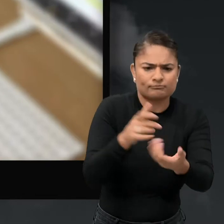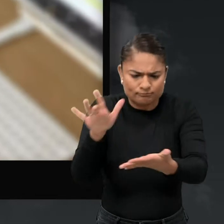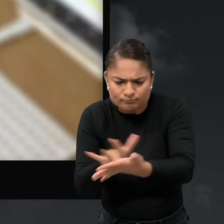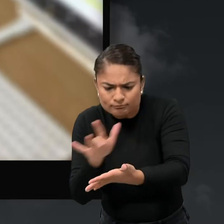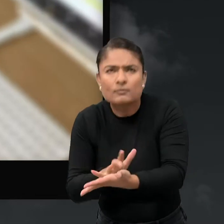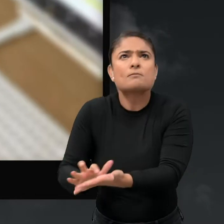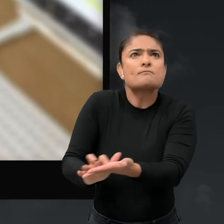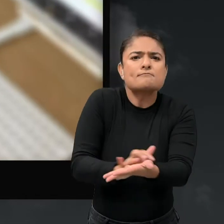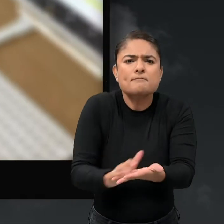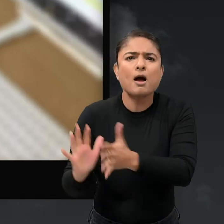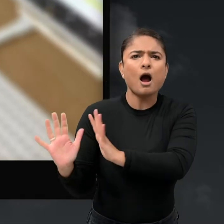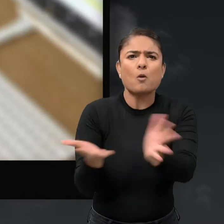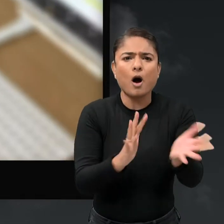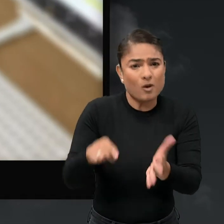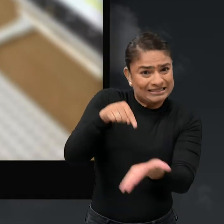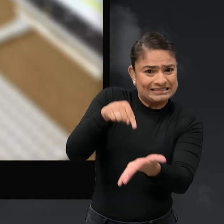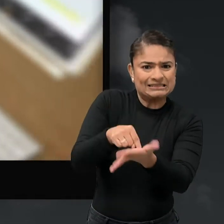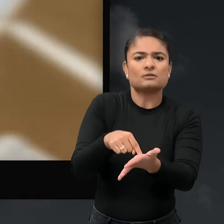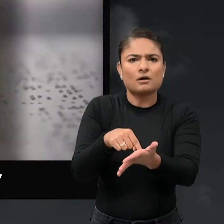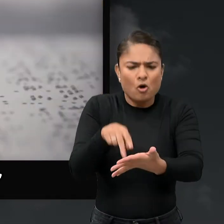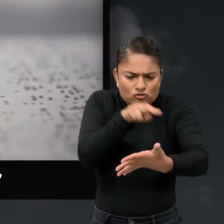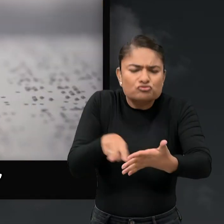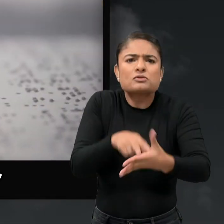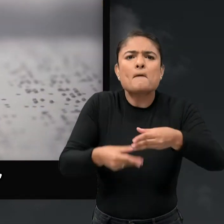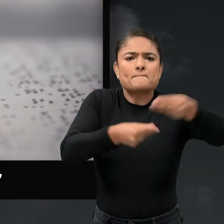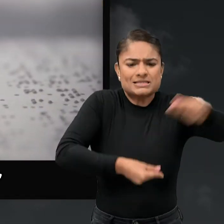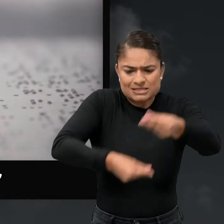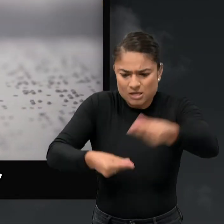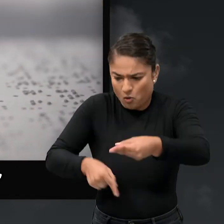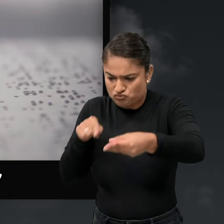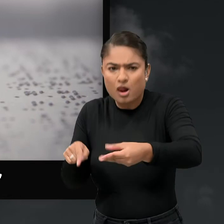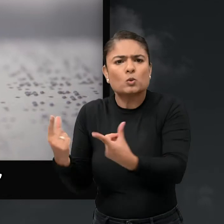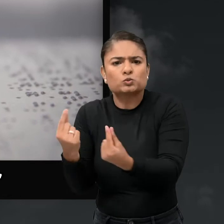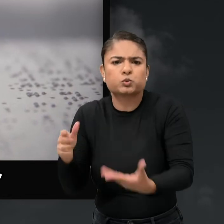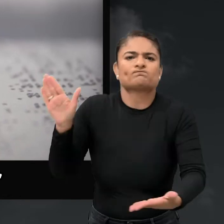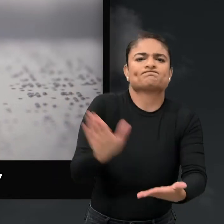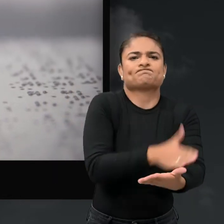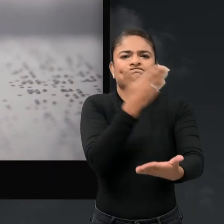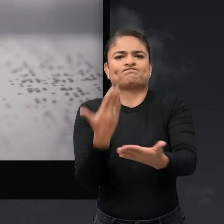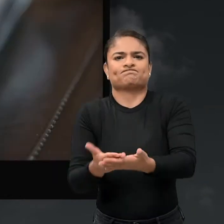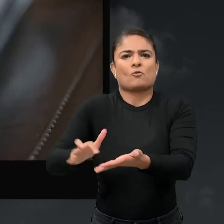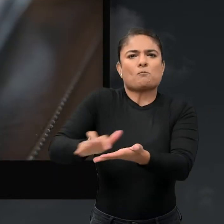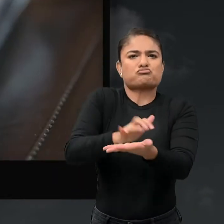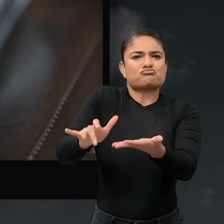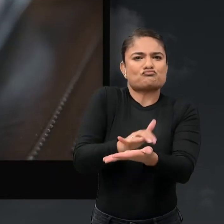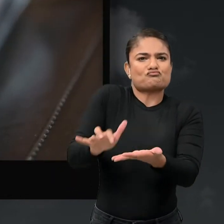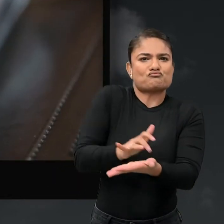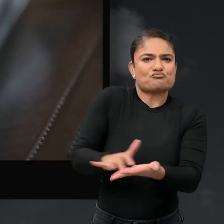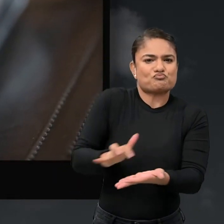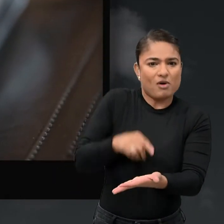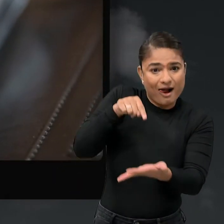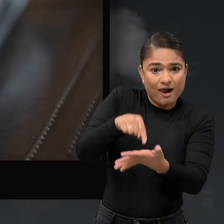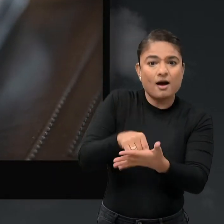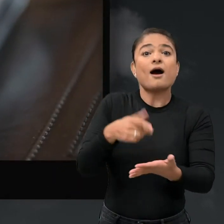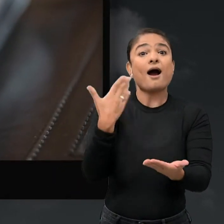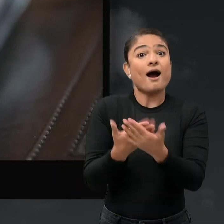require some form of special assistance in terms of their reading materials, in terms of